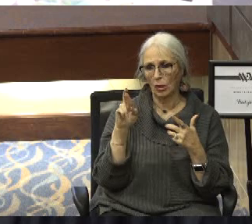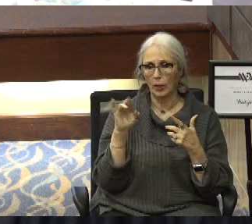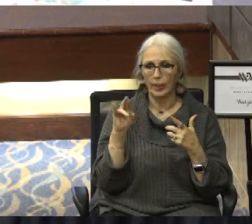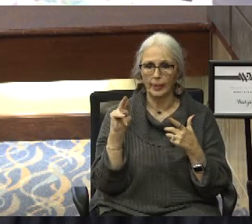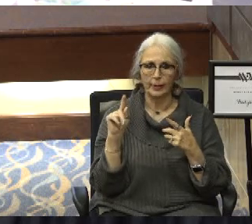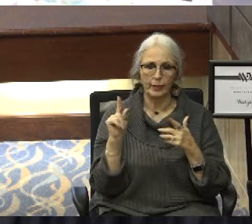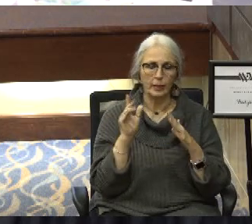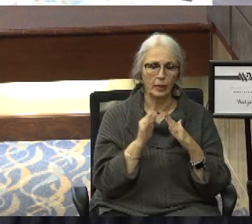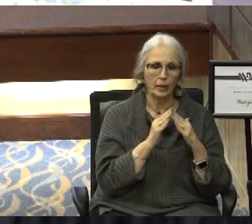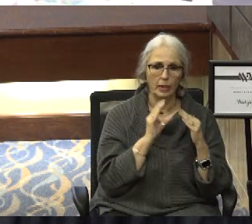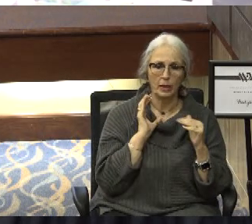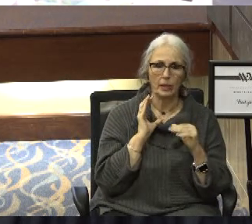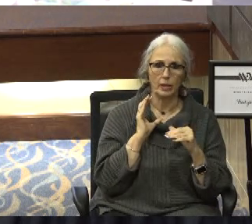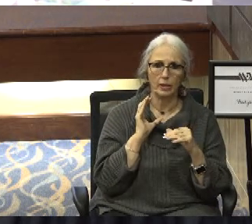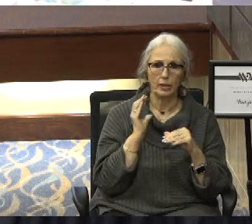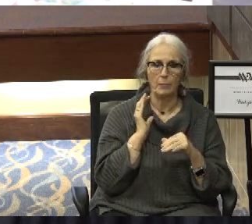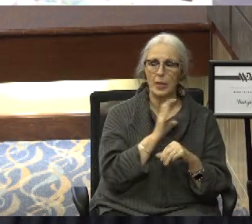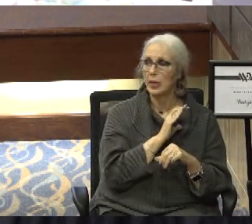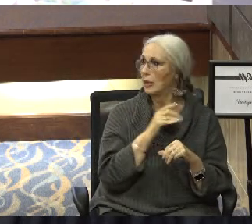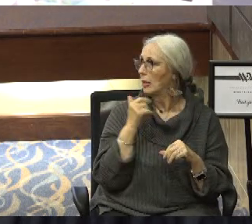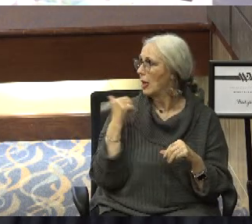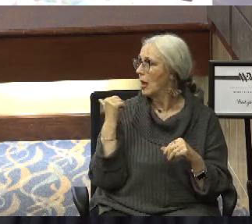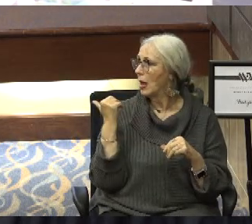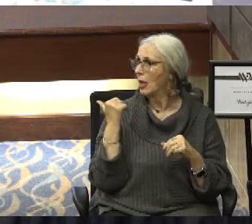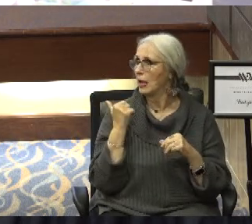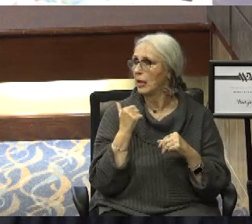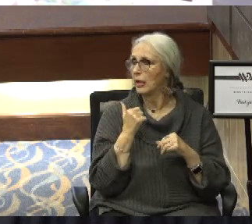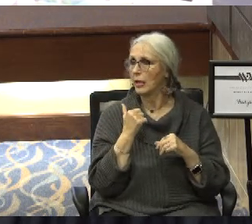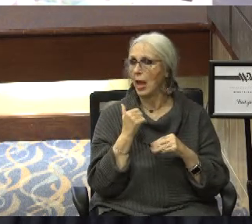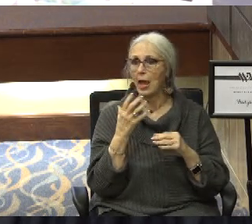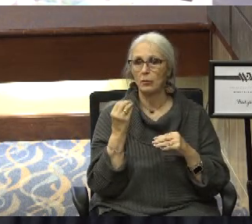targeted stakeholder list as well. Excellent.